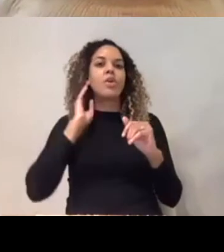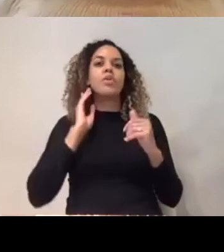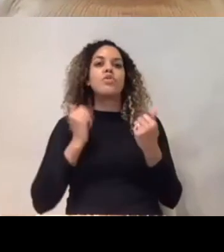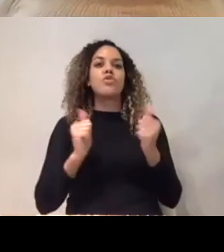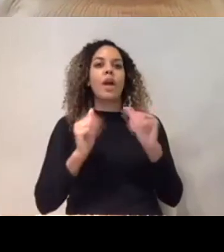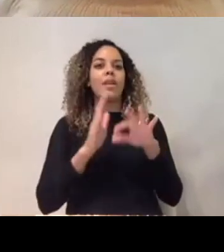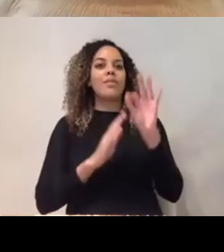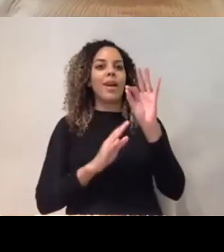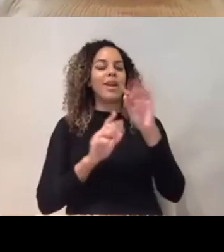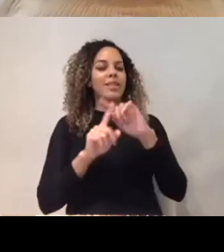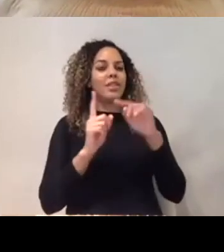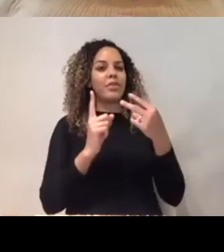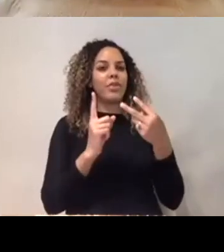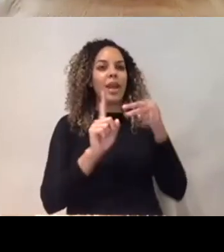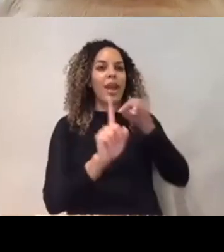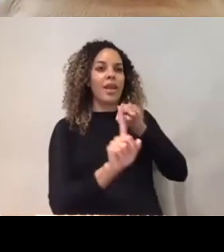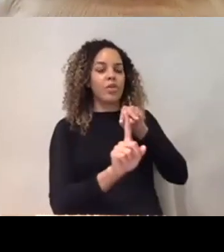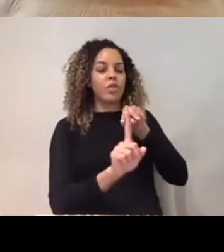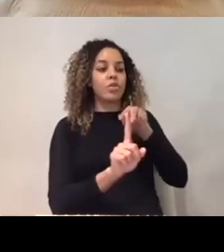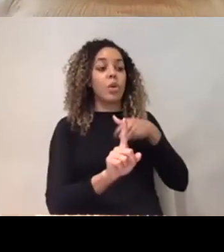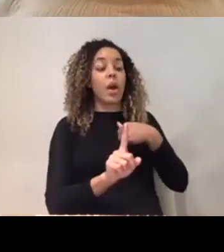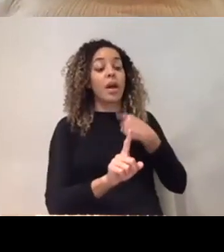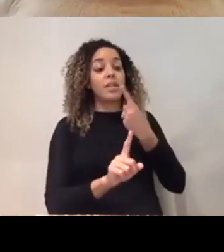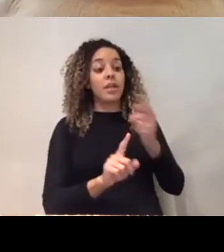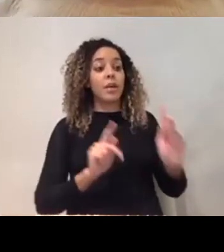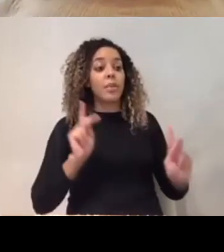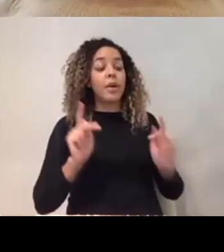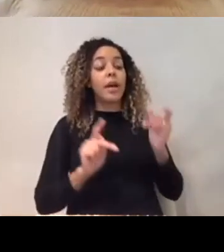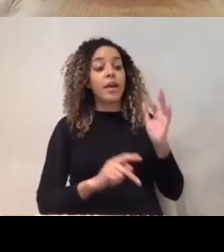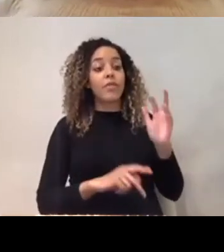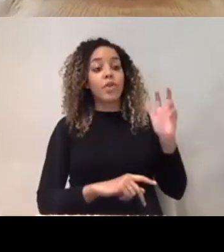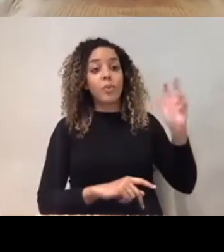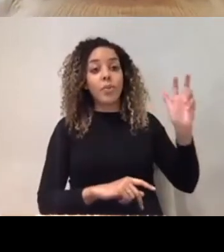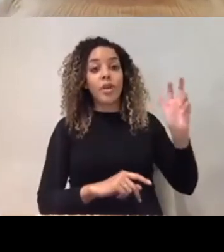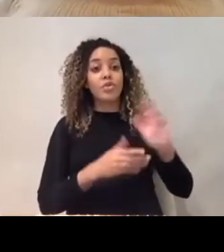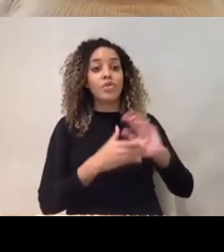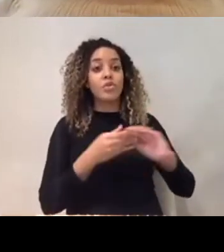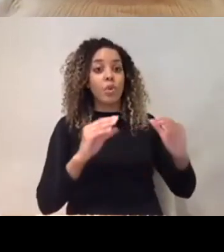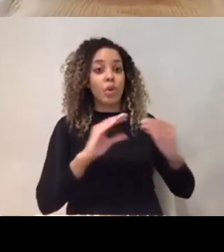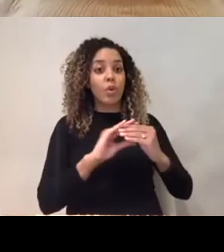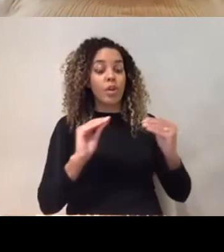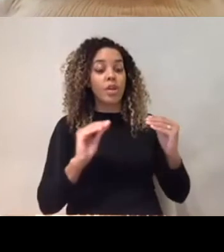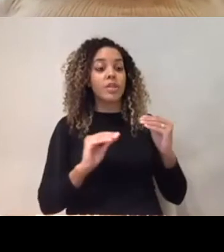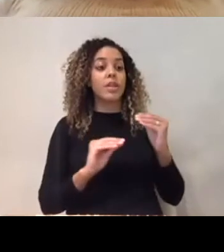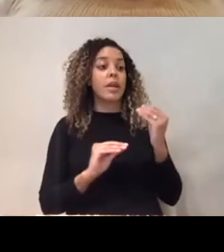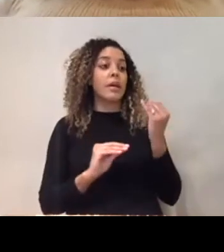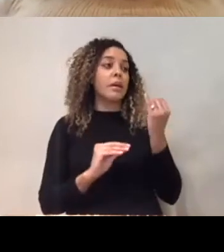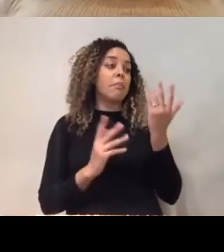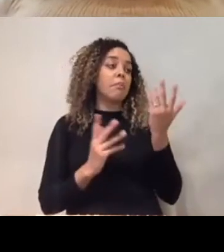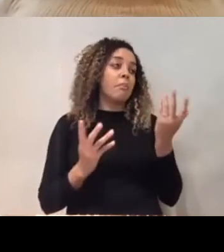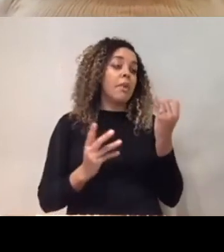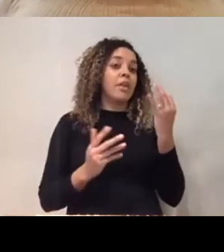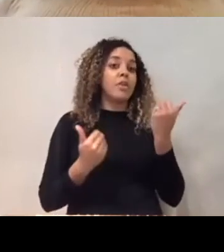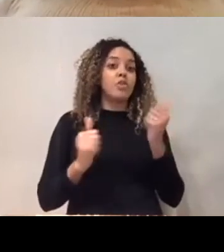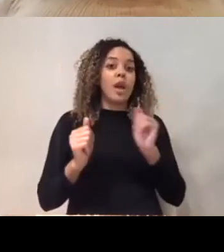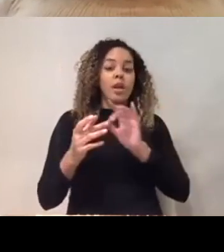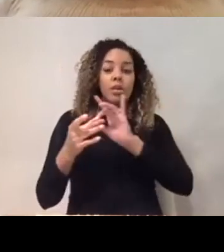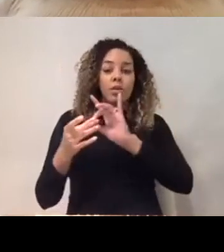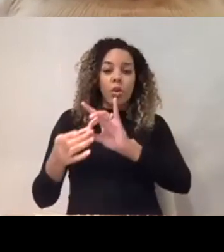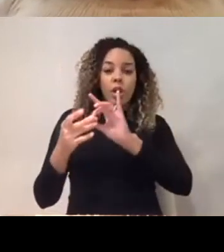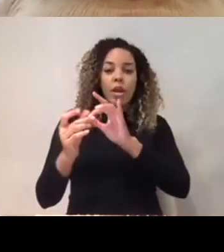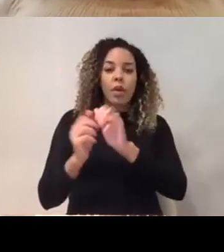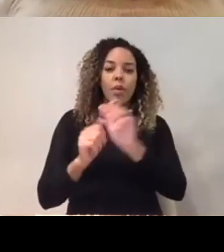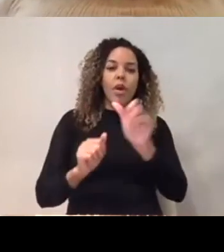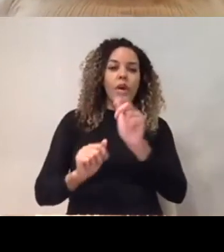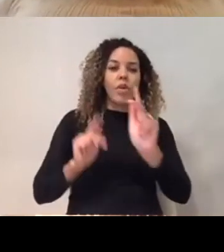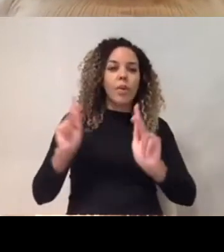say to people, if you pitch stories, kind of coordinate with other people, try to come up with a good angle that's